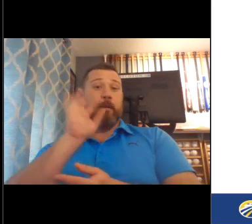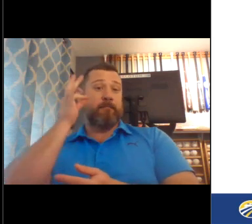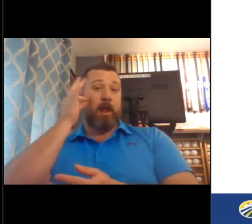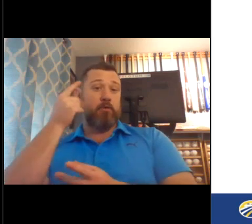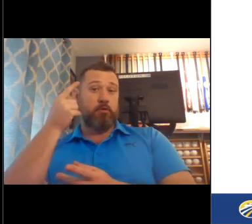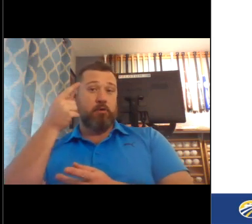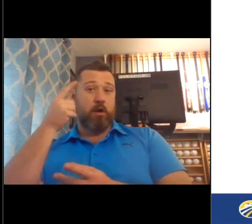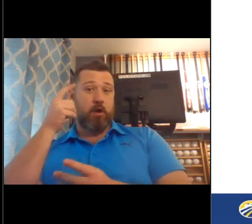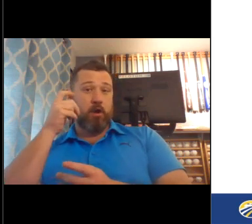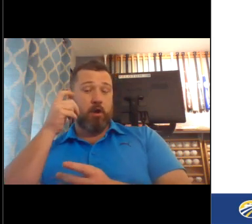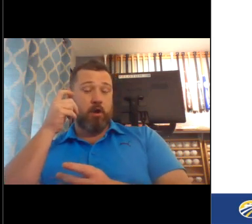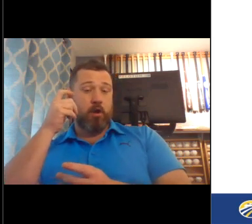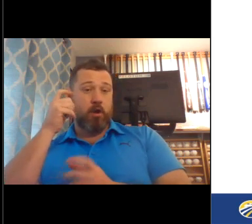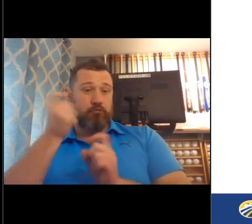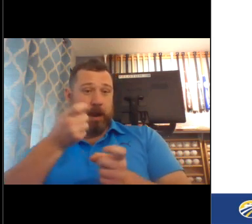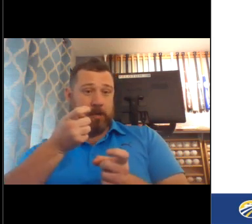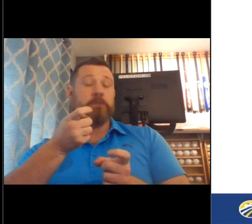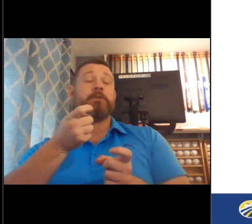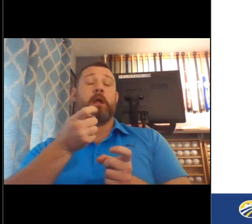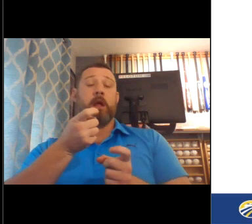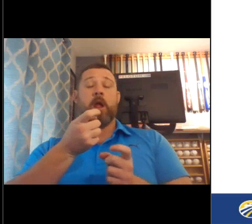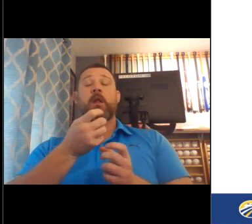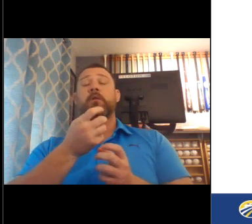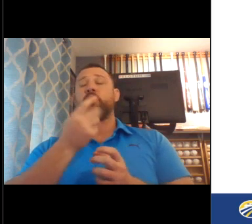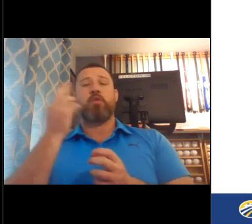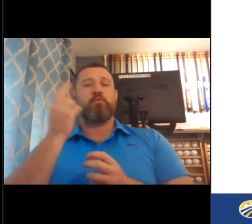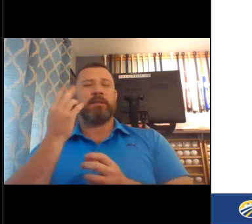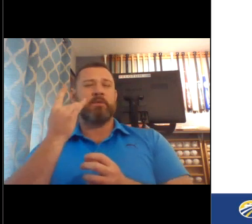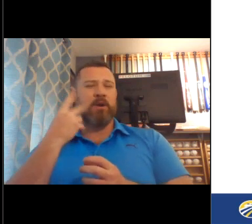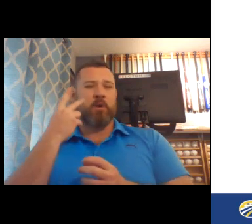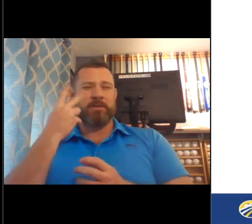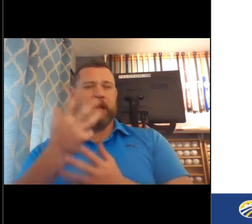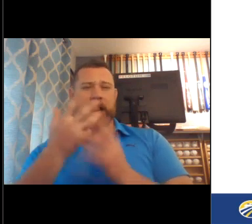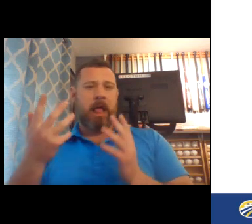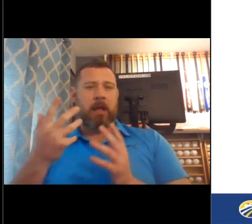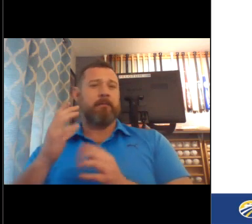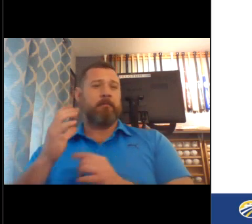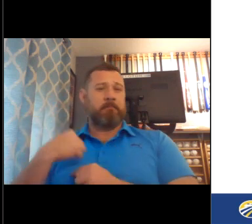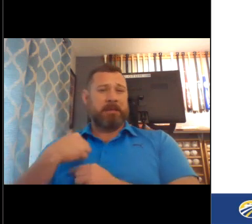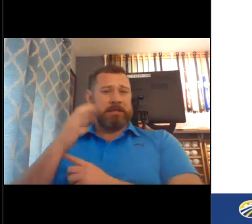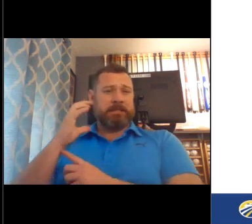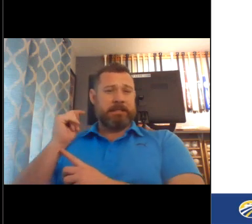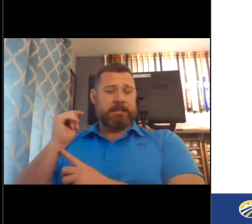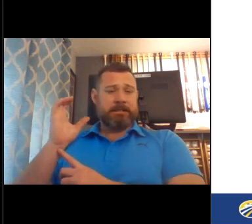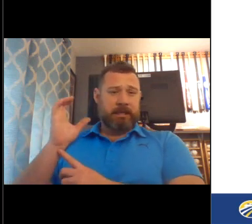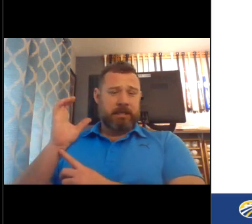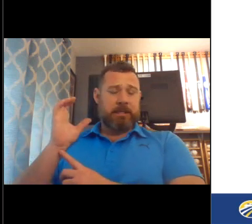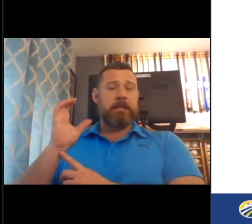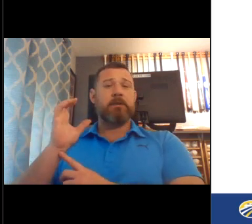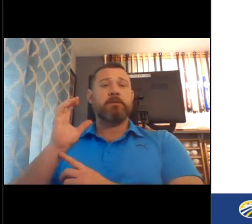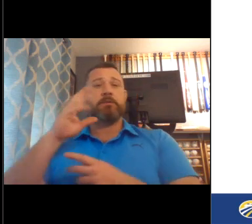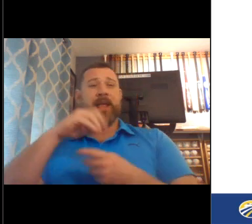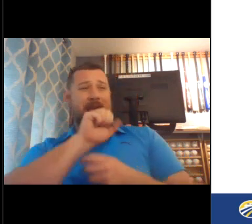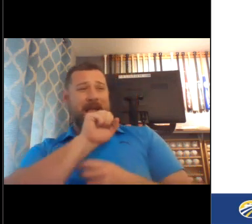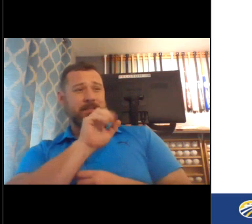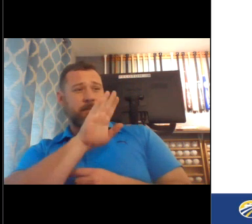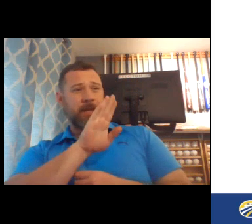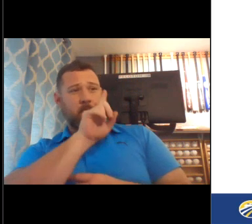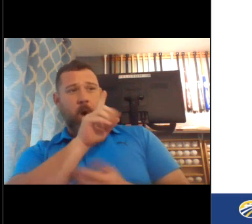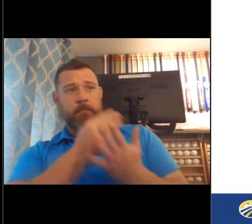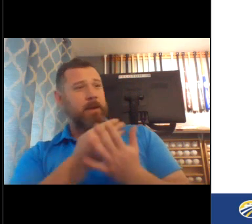funded. One of the reasons you don't see a lot of me at the CTC, in part, is because SB 1 dollars I don't